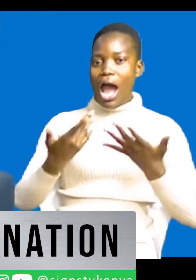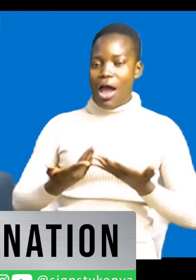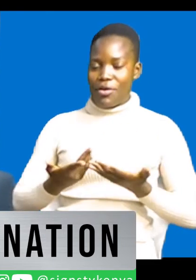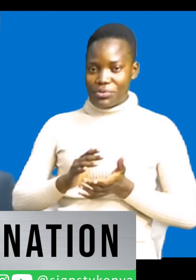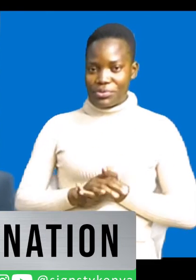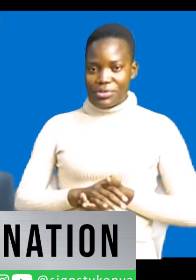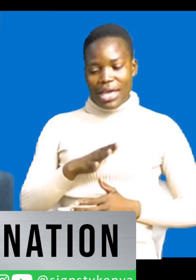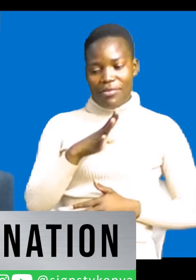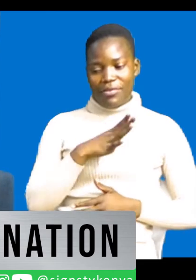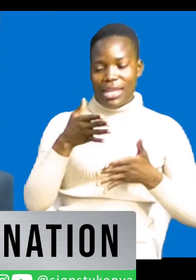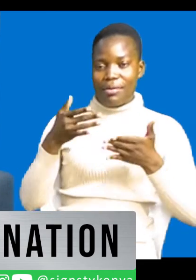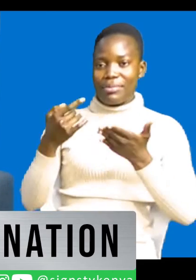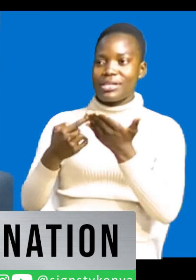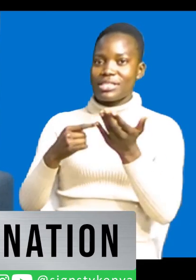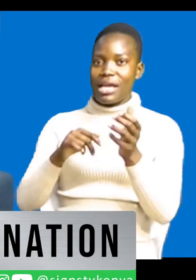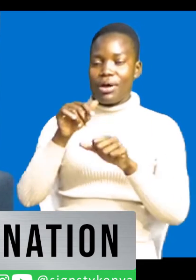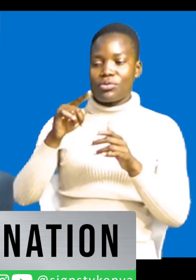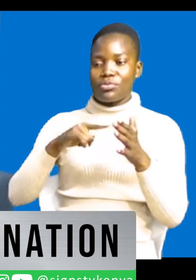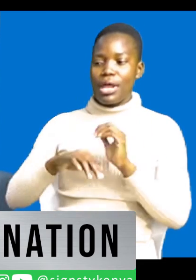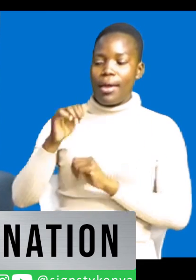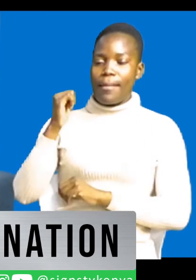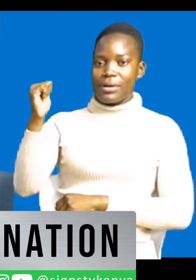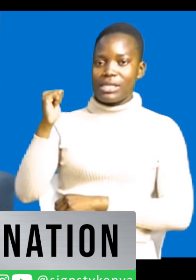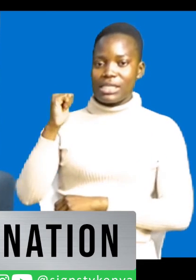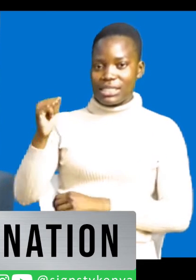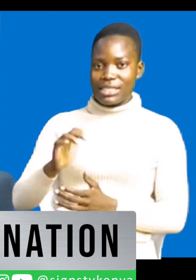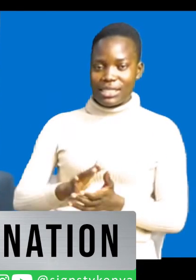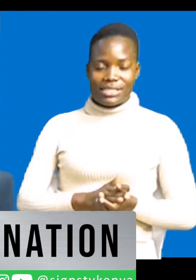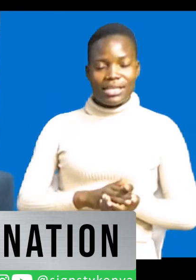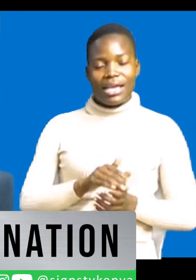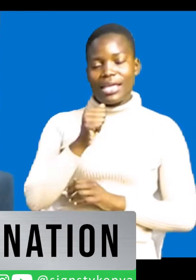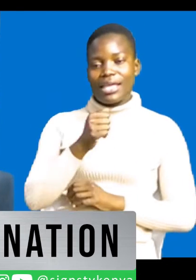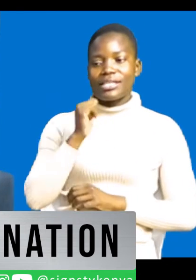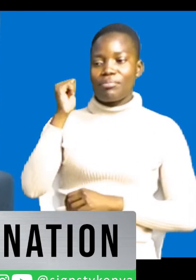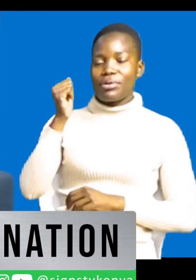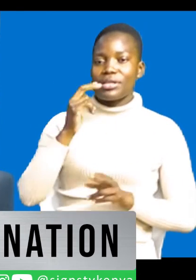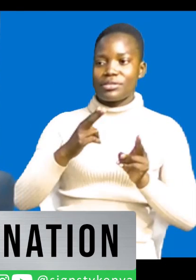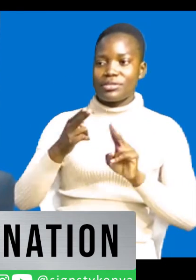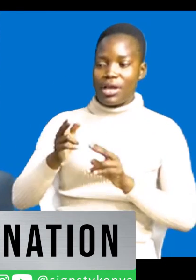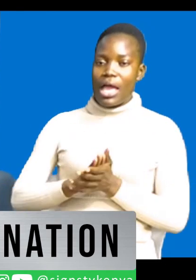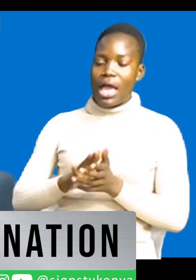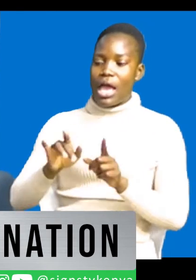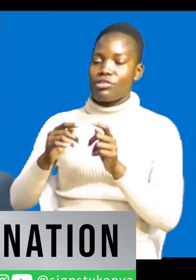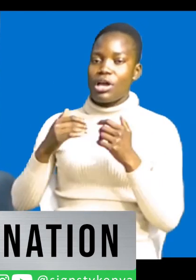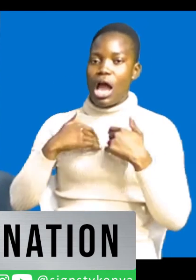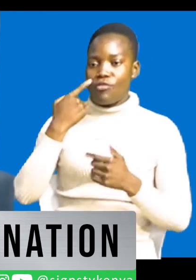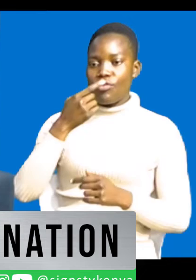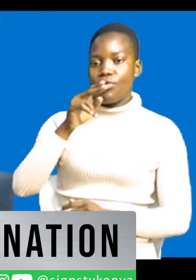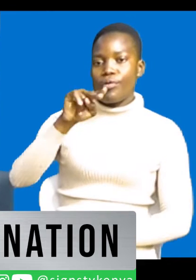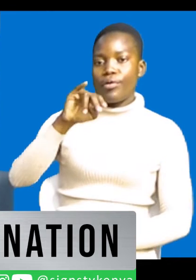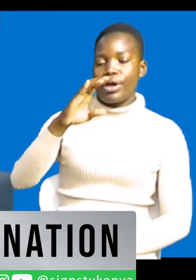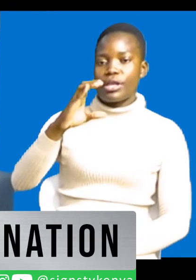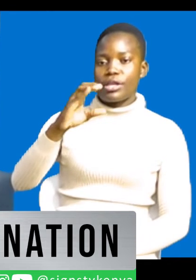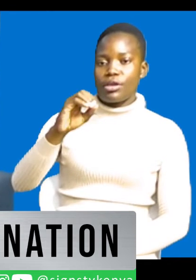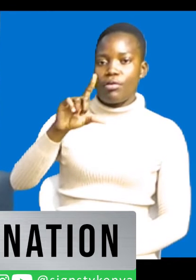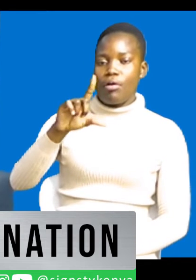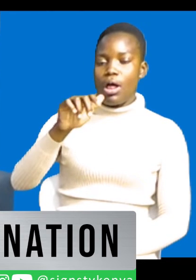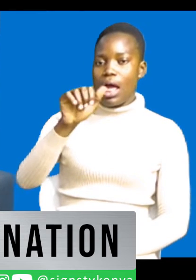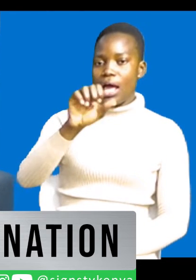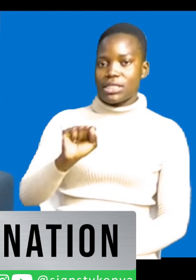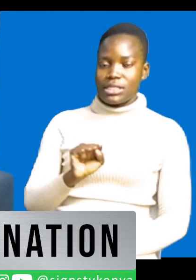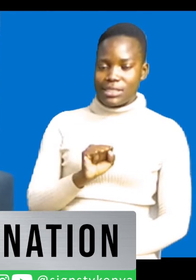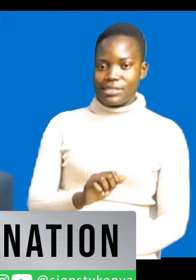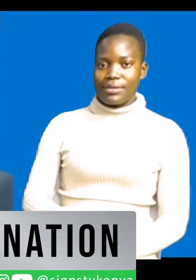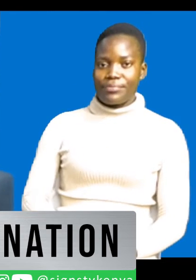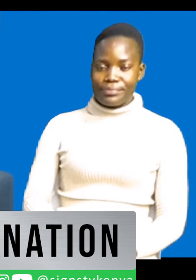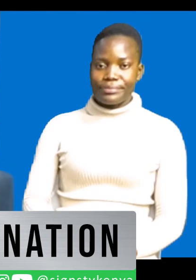hapa. Hapa ni kuchapa siasa. Kama kawaida. And we have Nicholas Soyo. Thank you, Jonah.